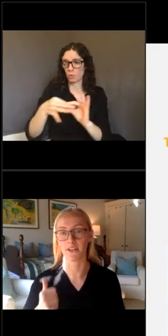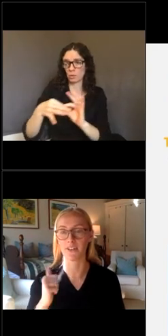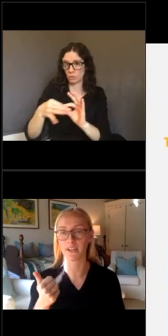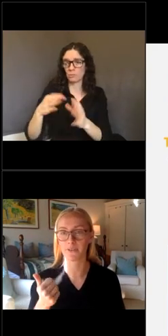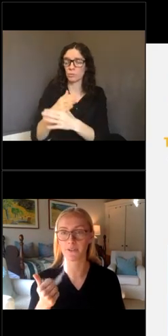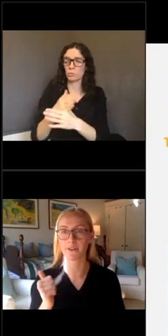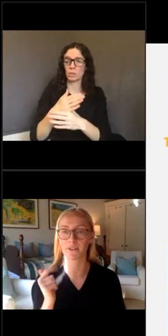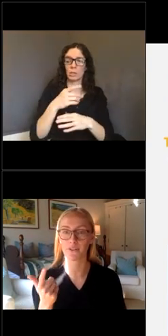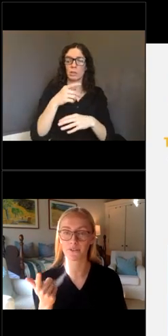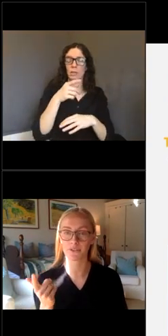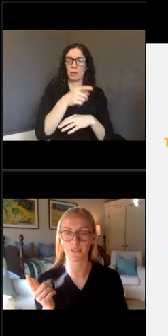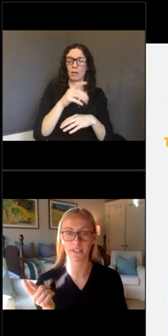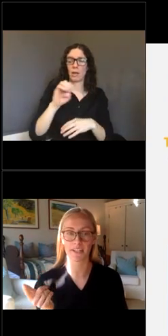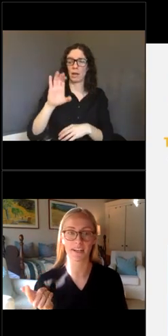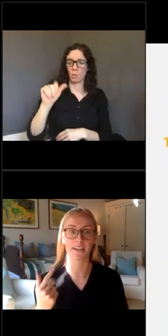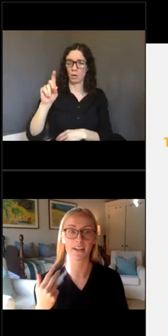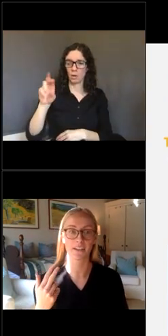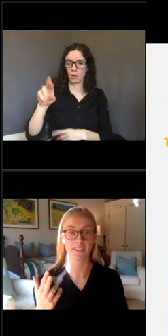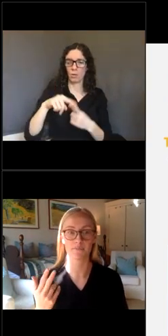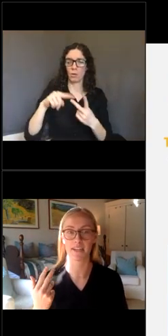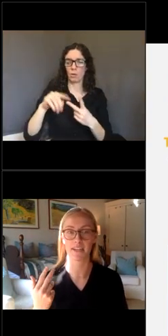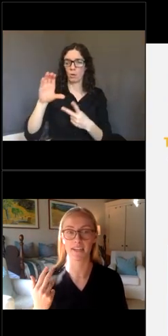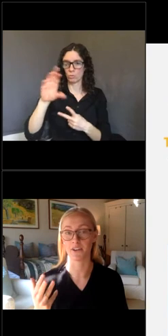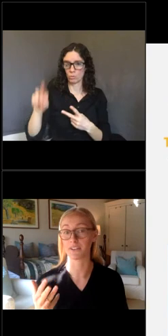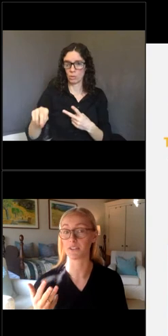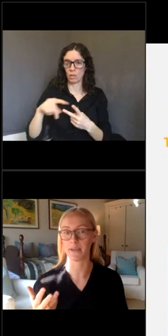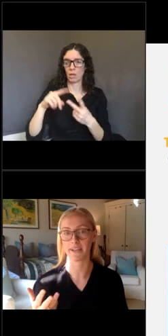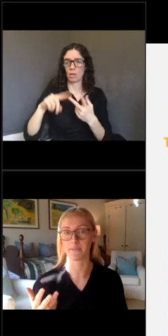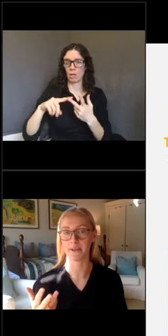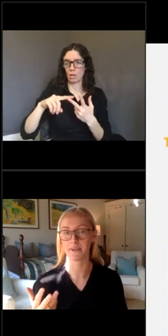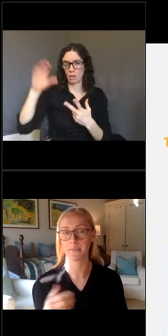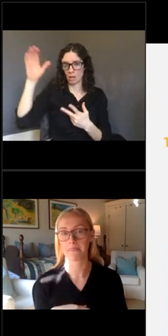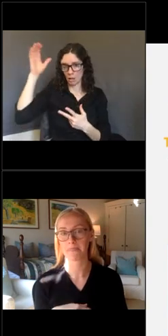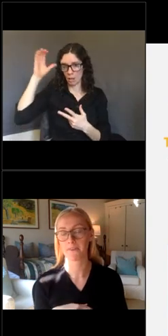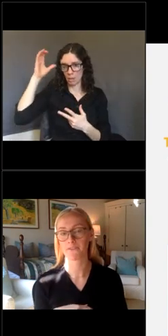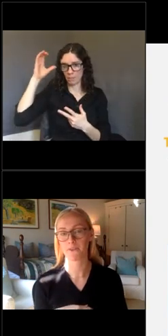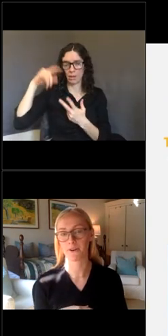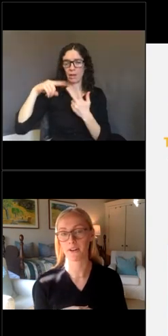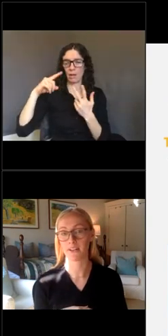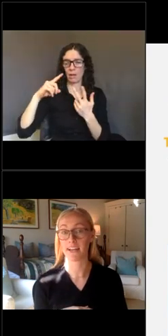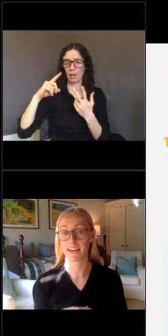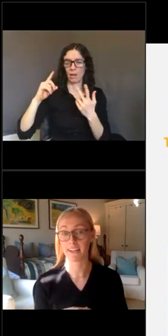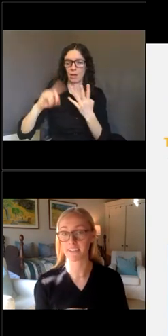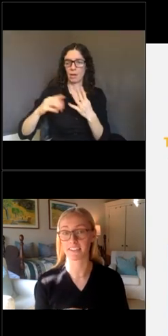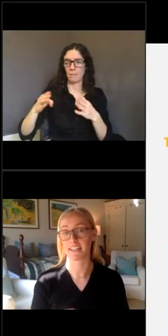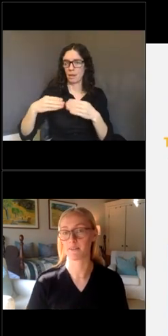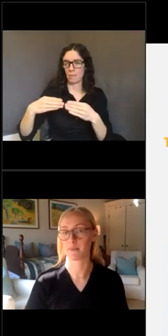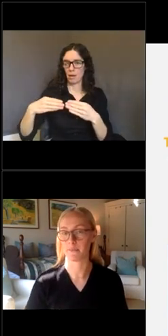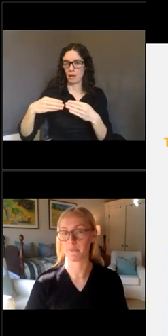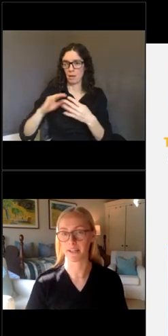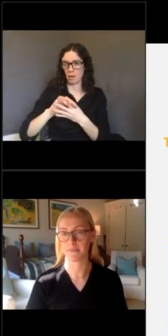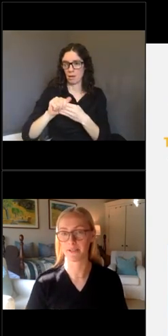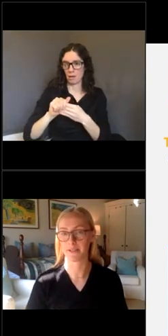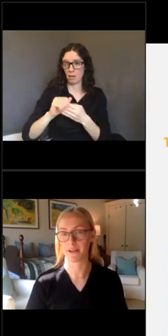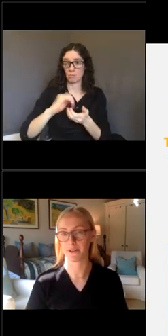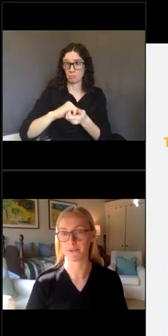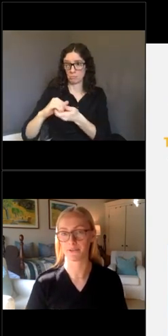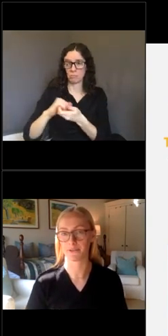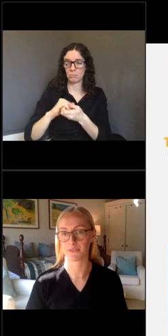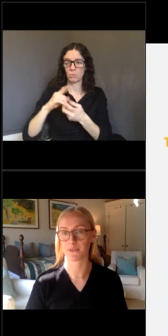states of Ecuador, Costa Rica, Colombia, and also Panama for aligned sustainable